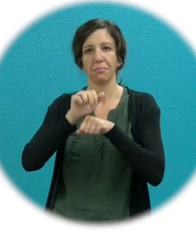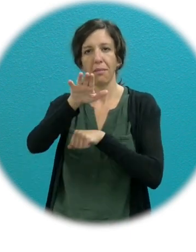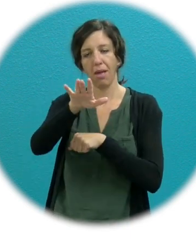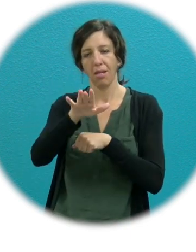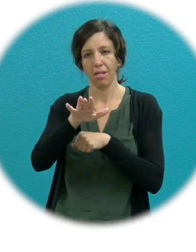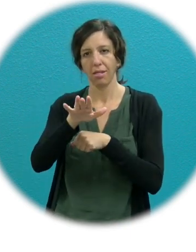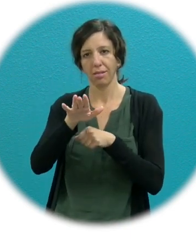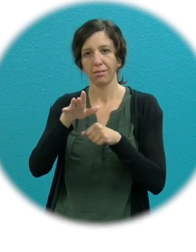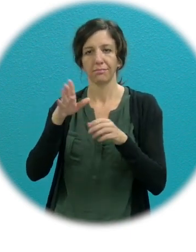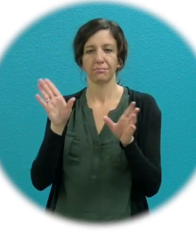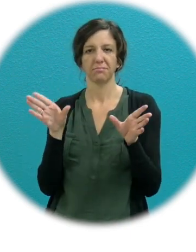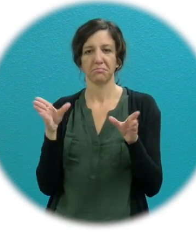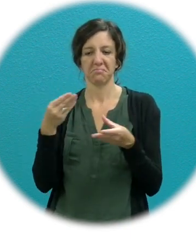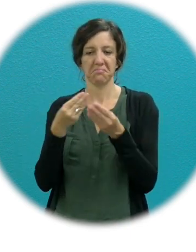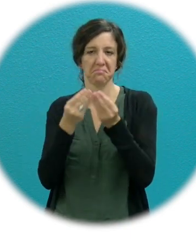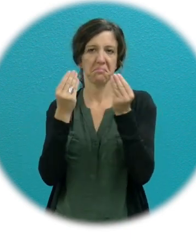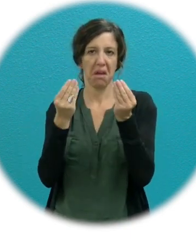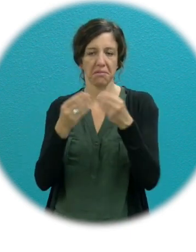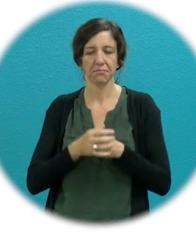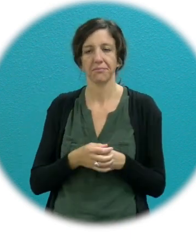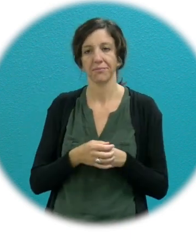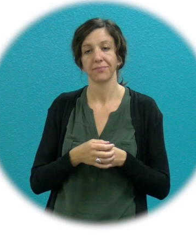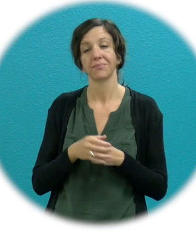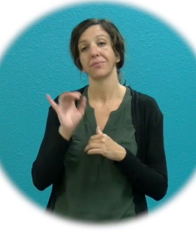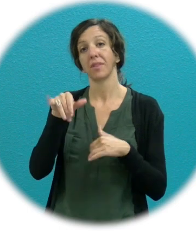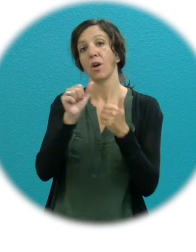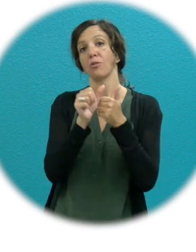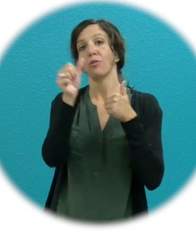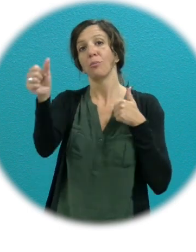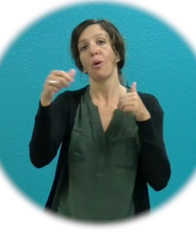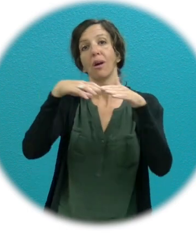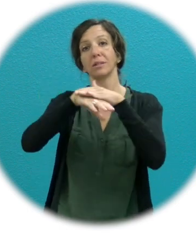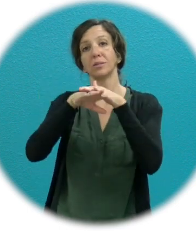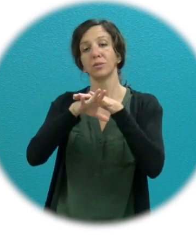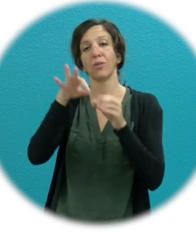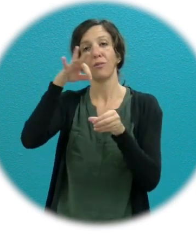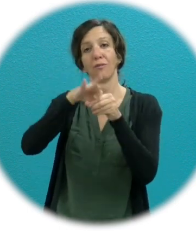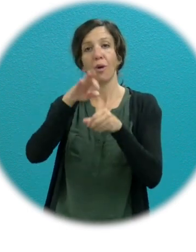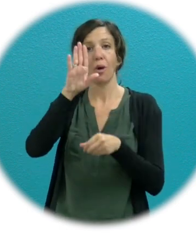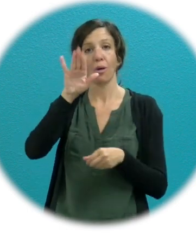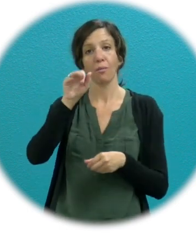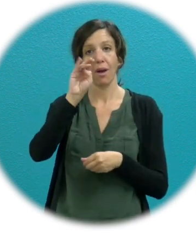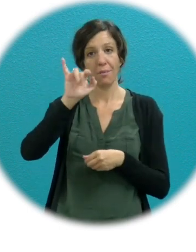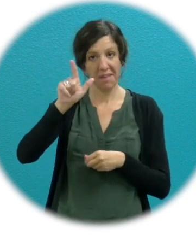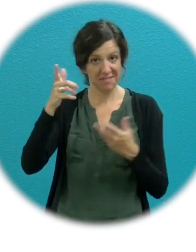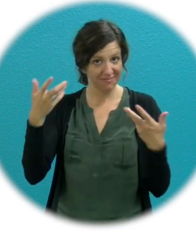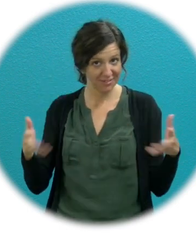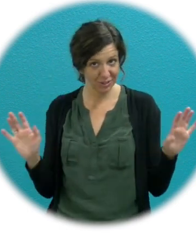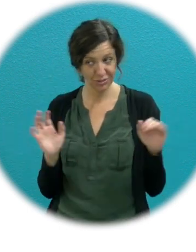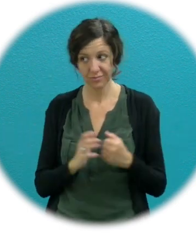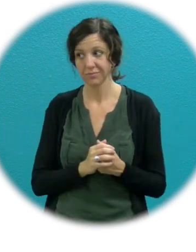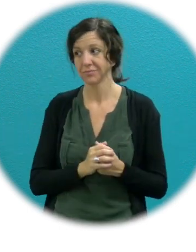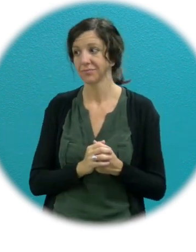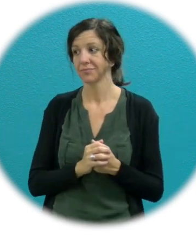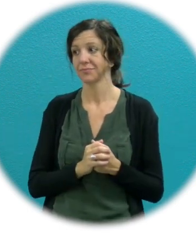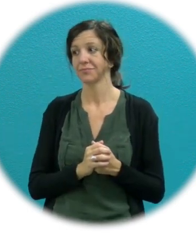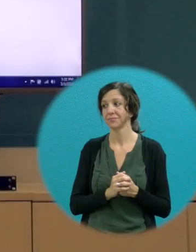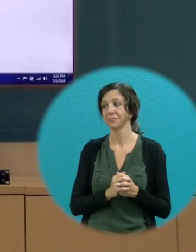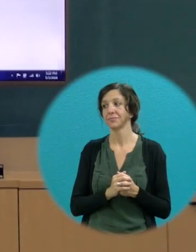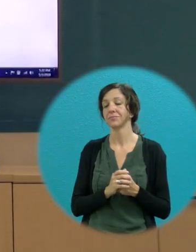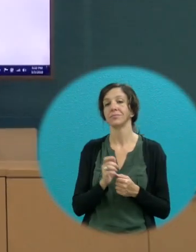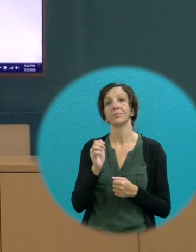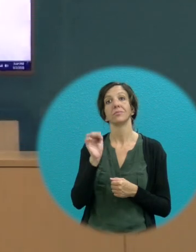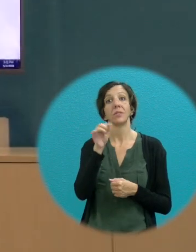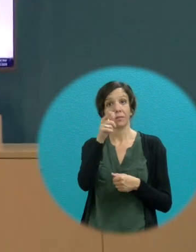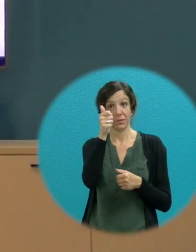source. So that is the remote accessible vote by mail. If you would like to receive